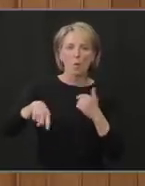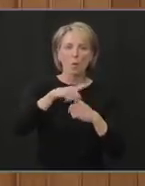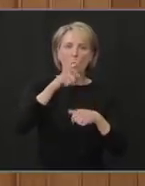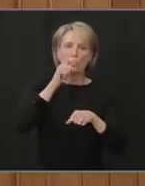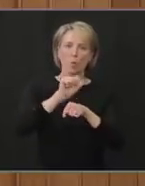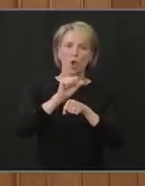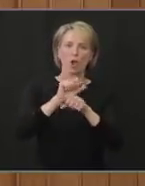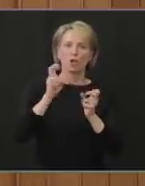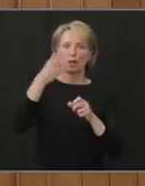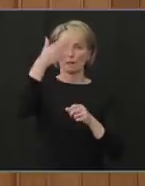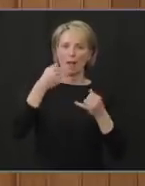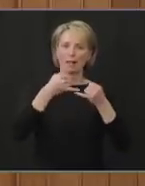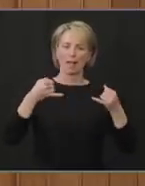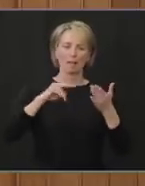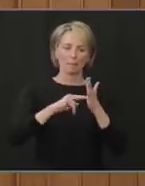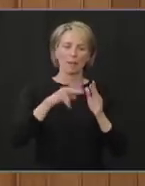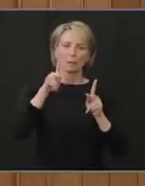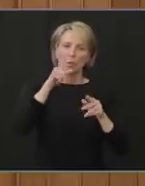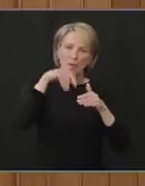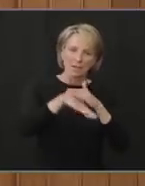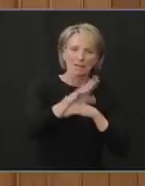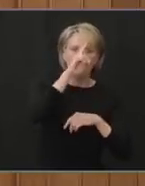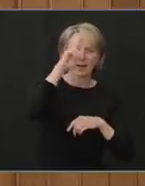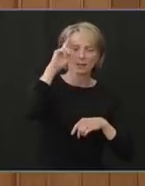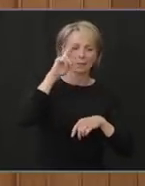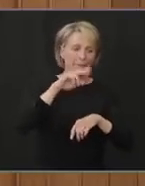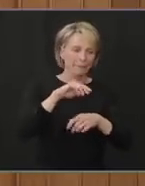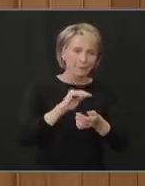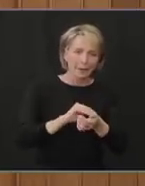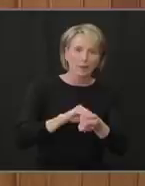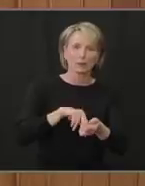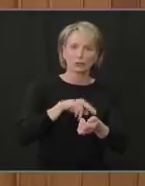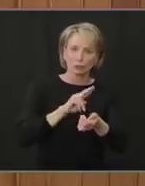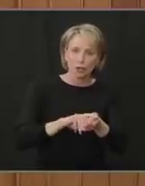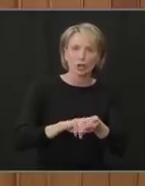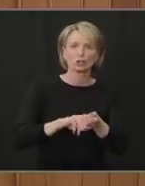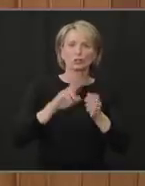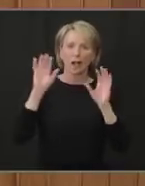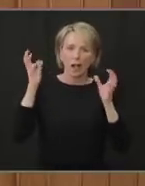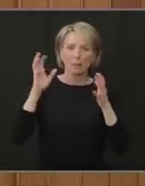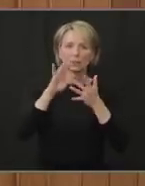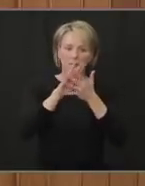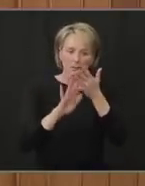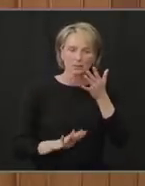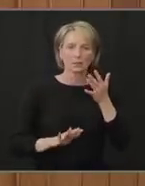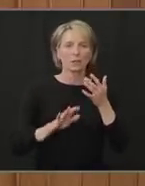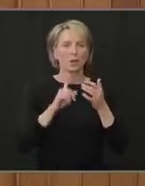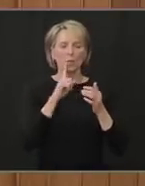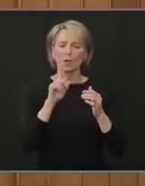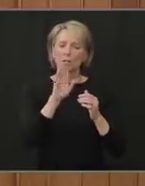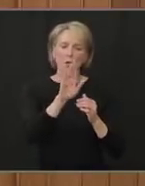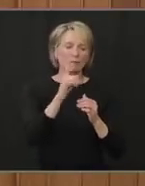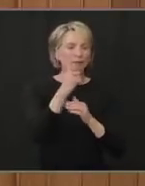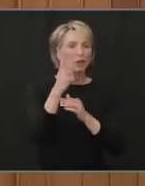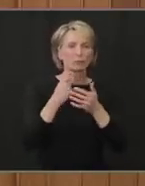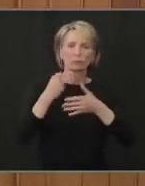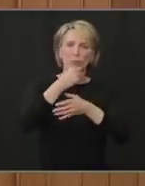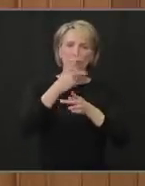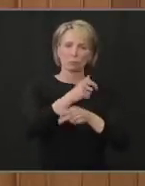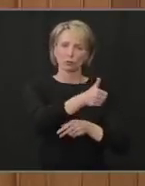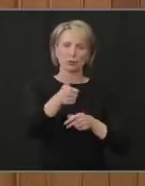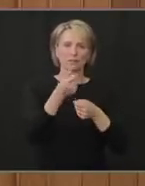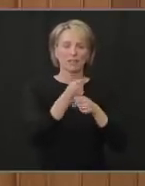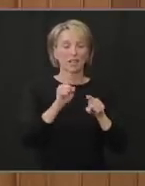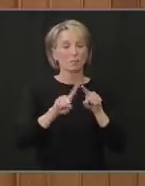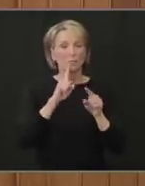true heroes at this moment. Your job is first and foremost to keep yourself safe, but you are